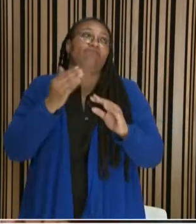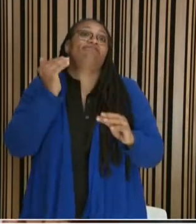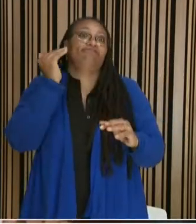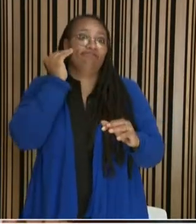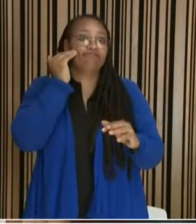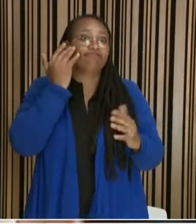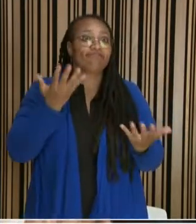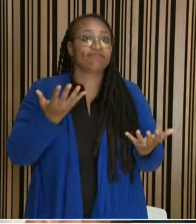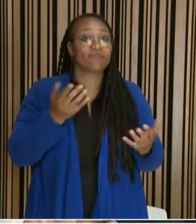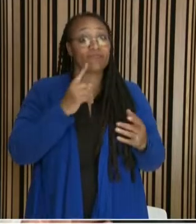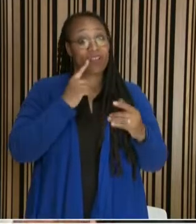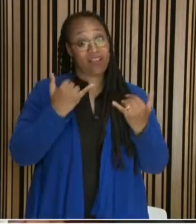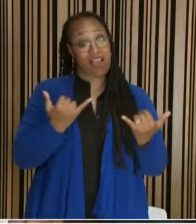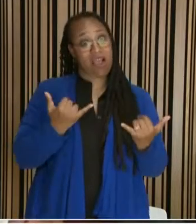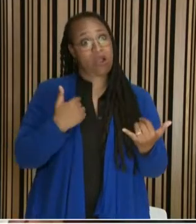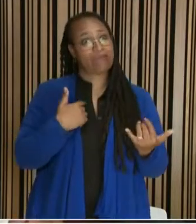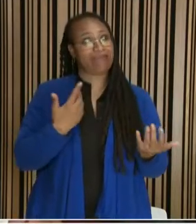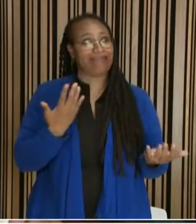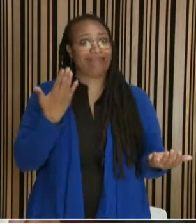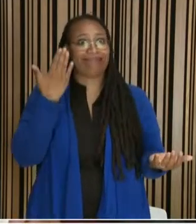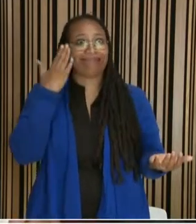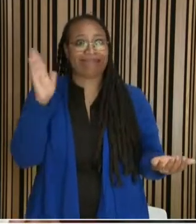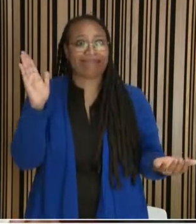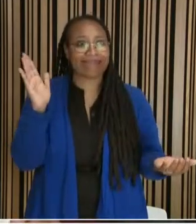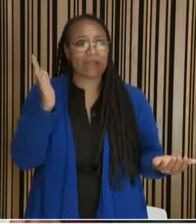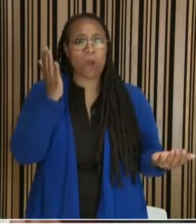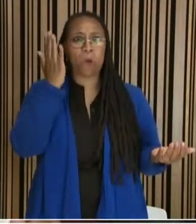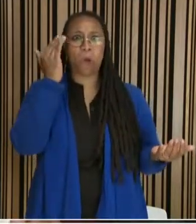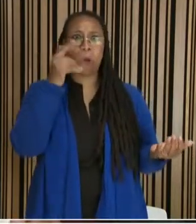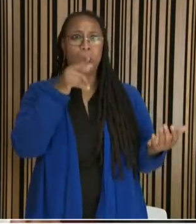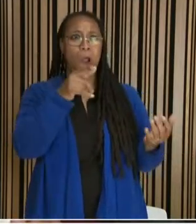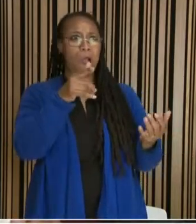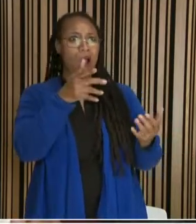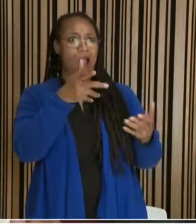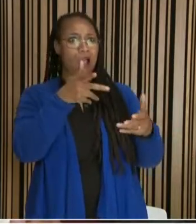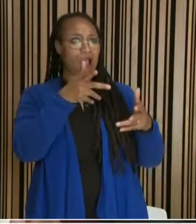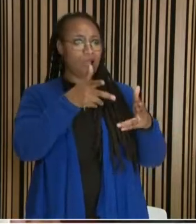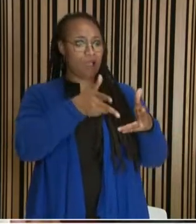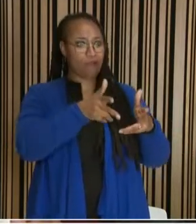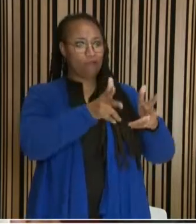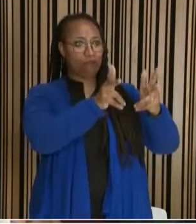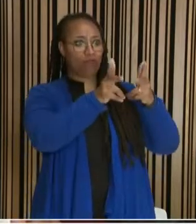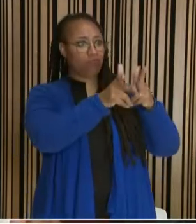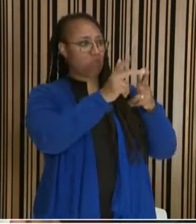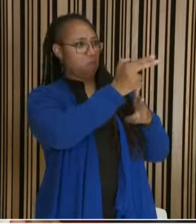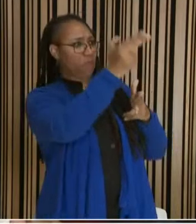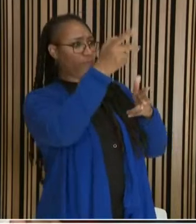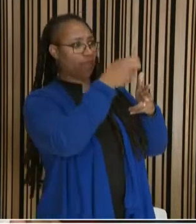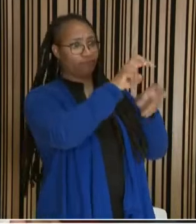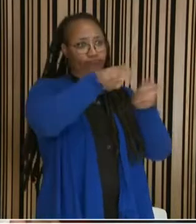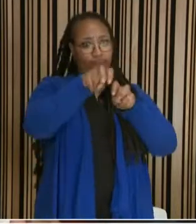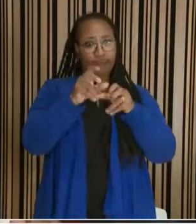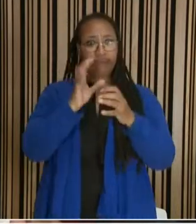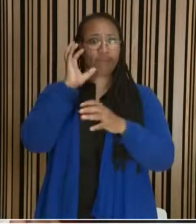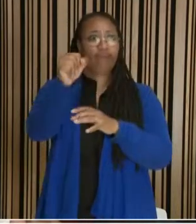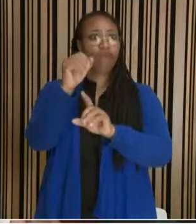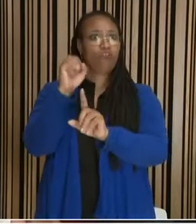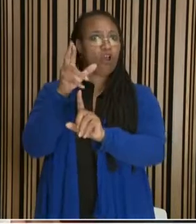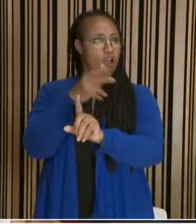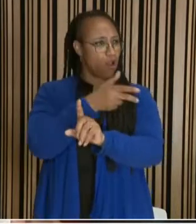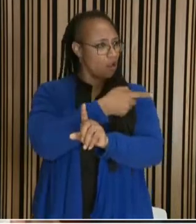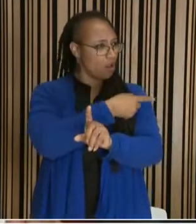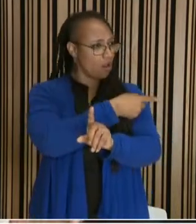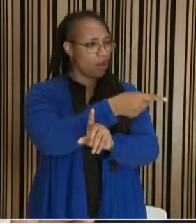Unfortunately, we don't know what the motive is, why someone would choose that time of the evening to shoot these two young